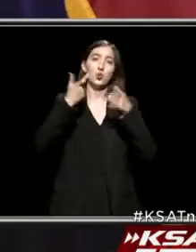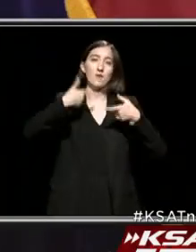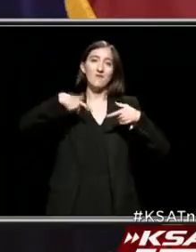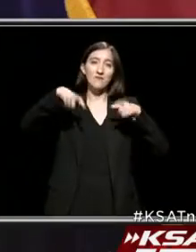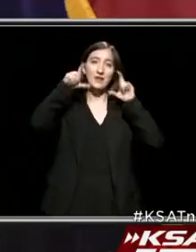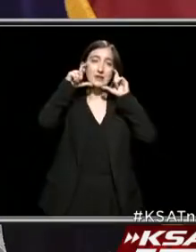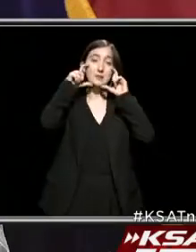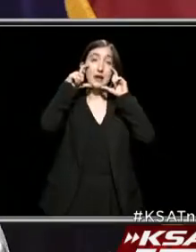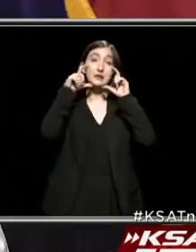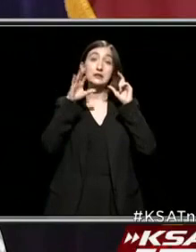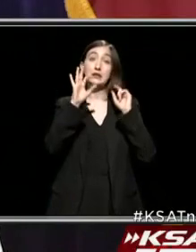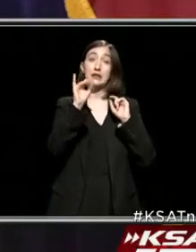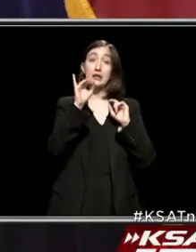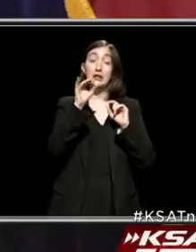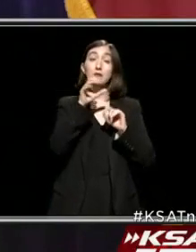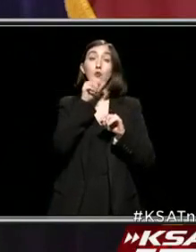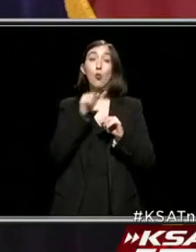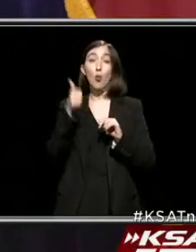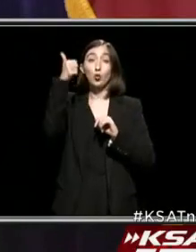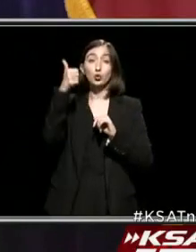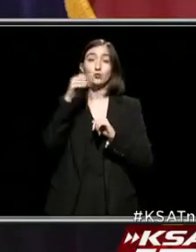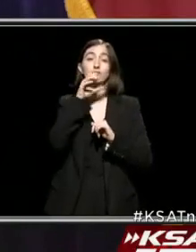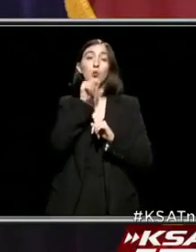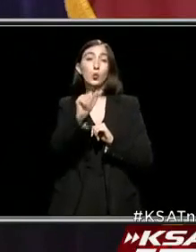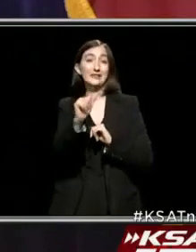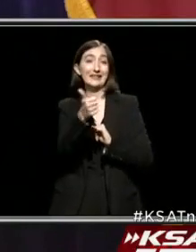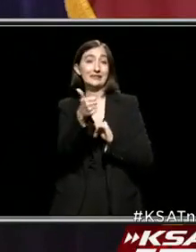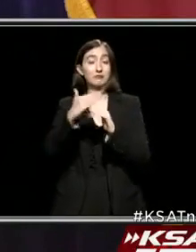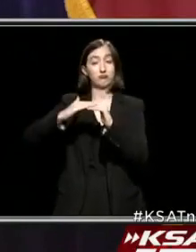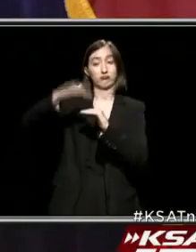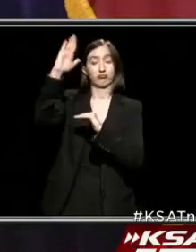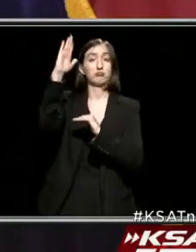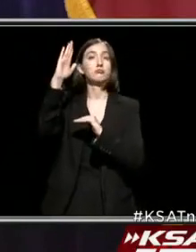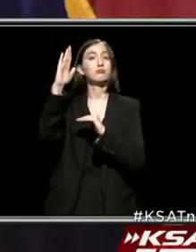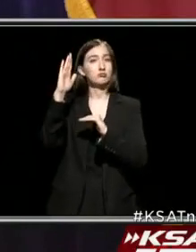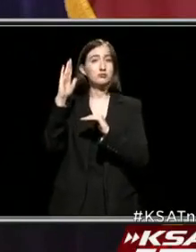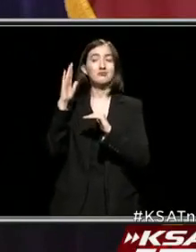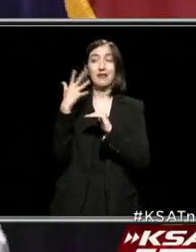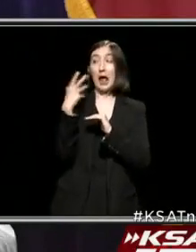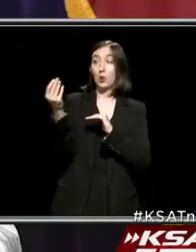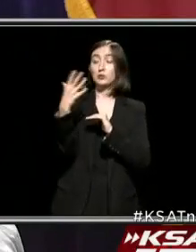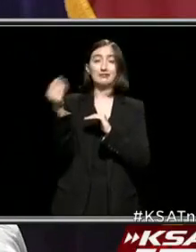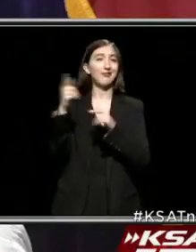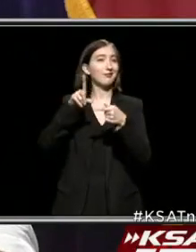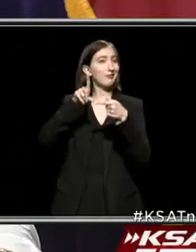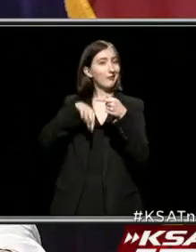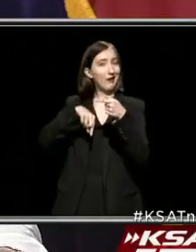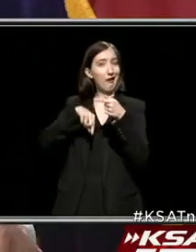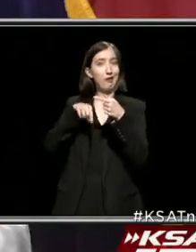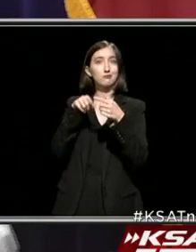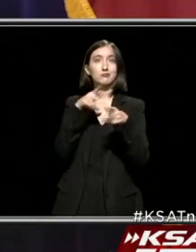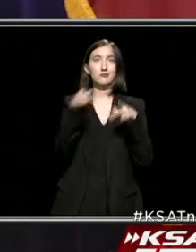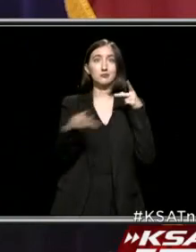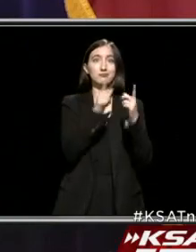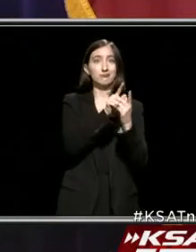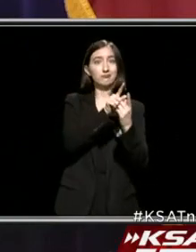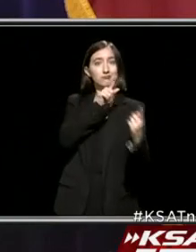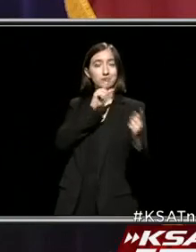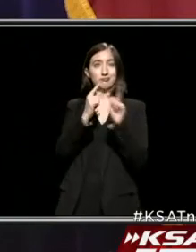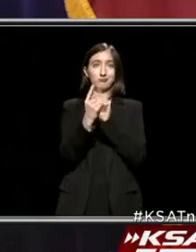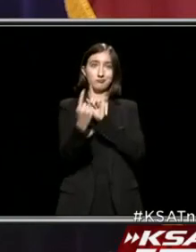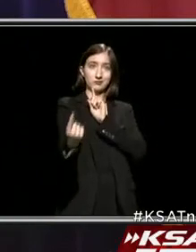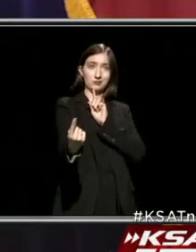10 years old who are out in public spaces and cannot keep social distancing. That's critical to note